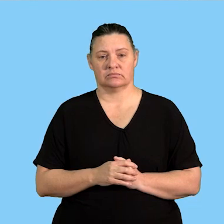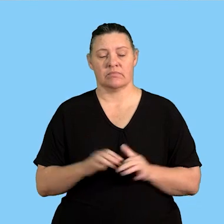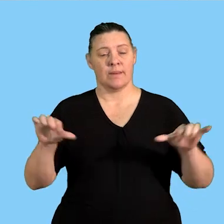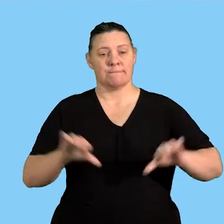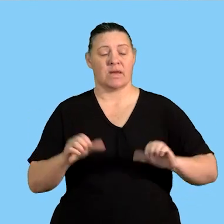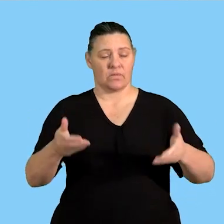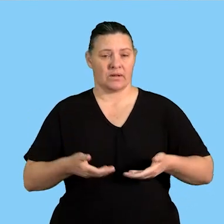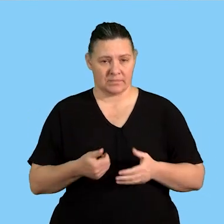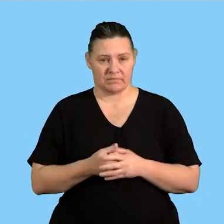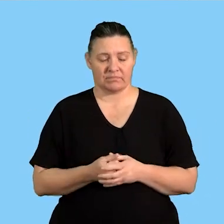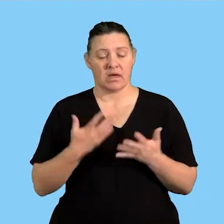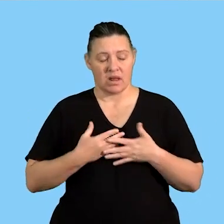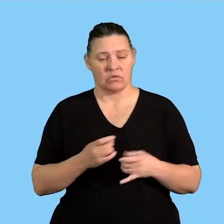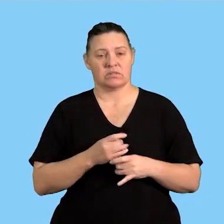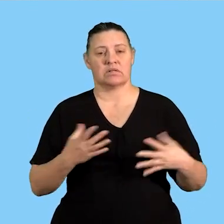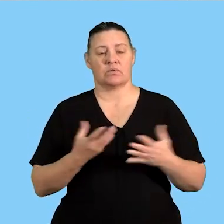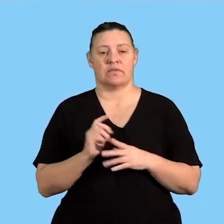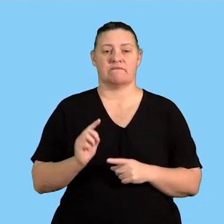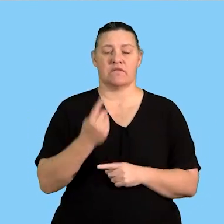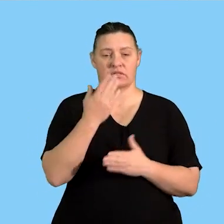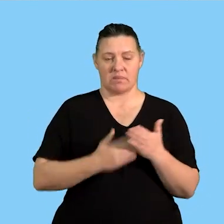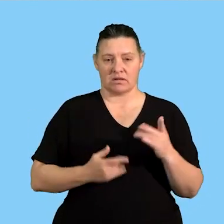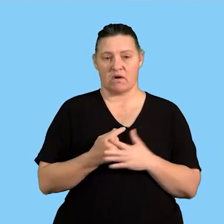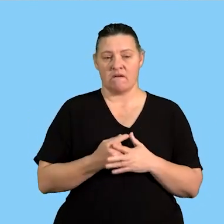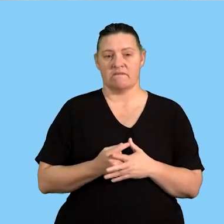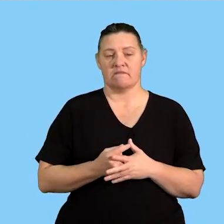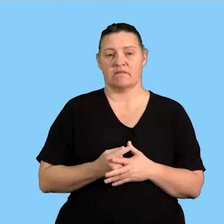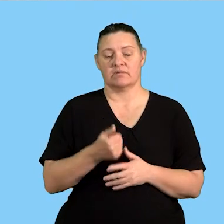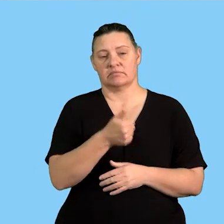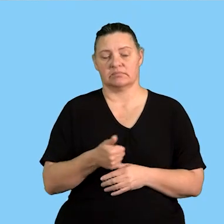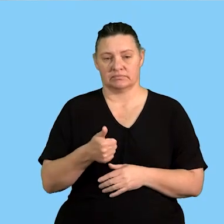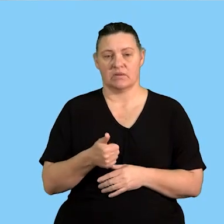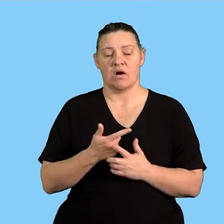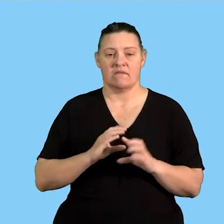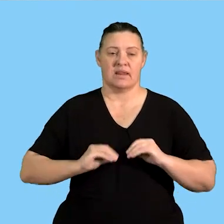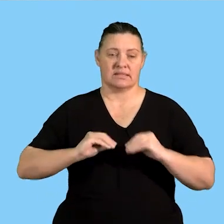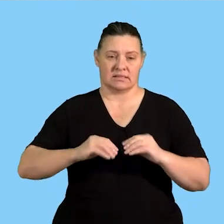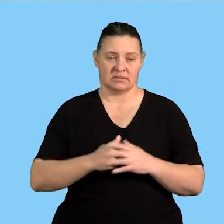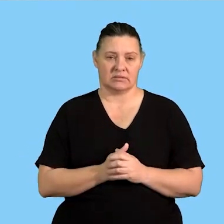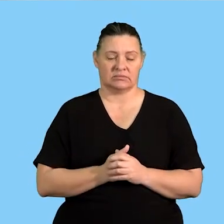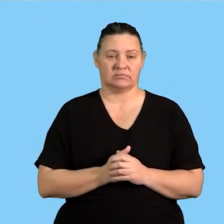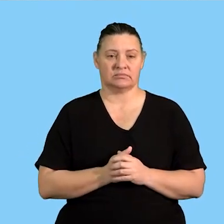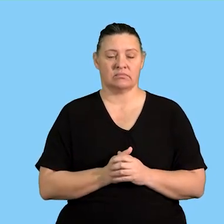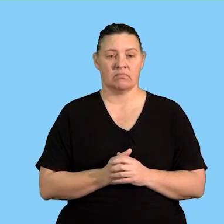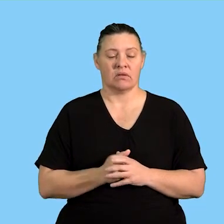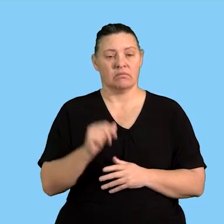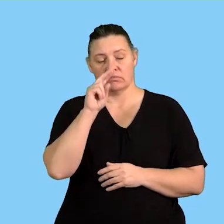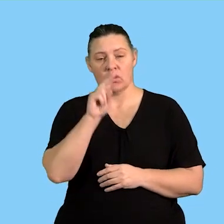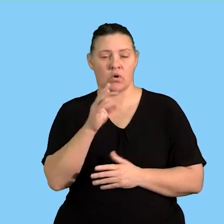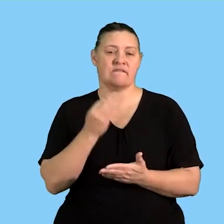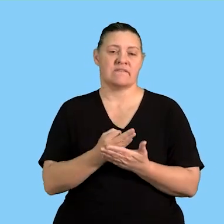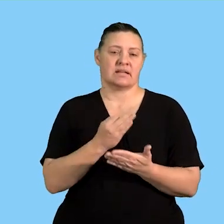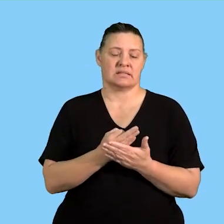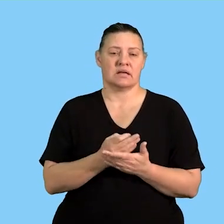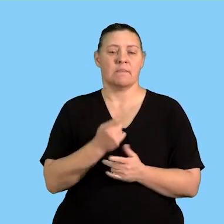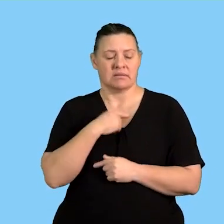Welcome back. Let us now start with the first part of our main part of our lesson. Now, we will be looking into factors that